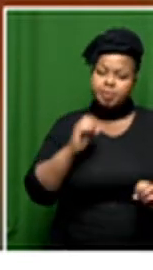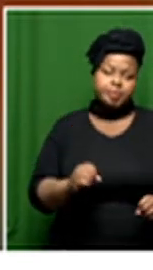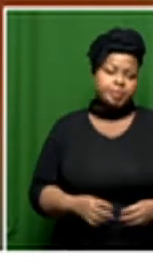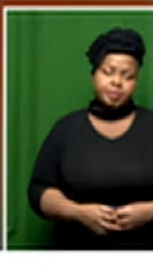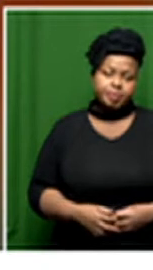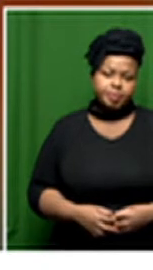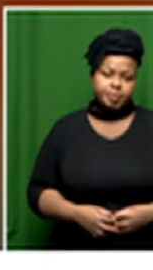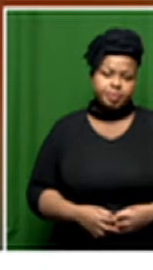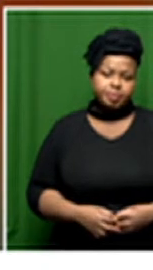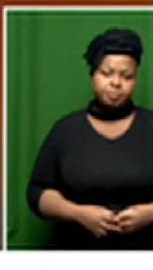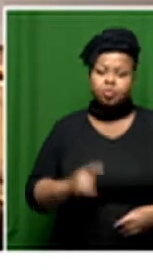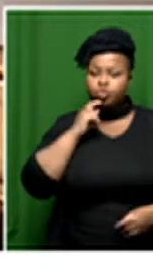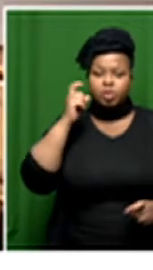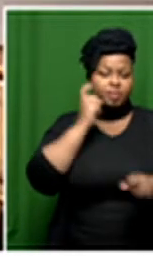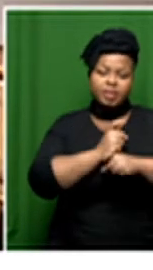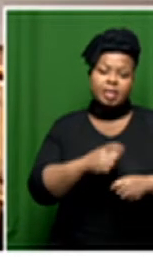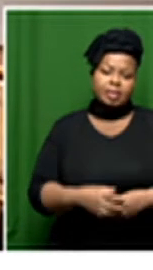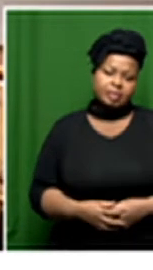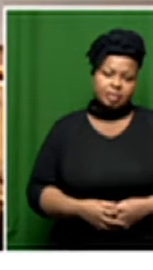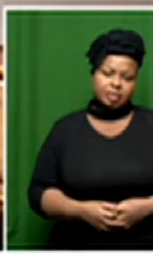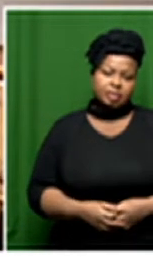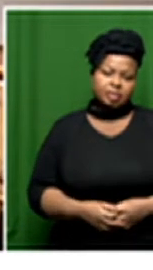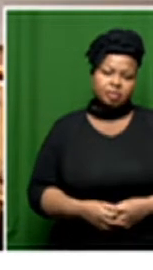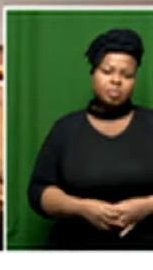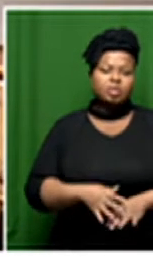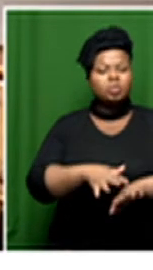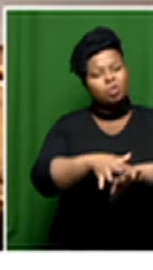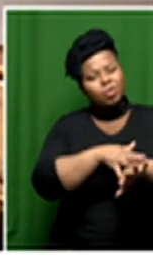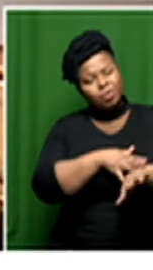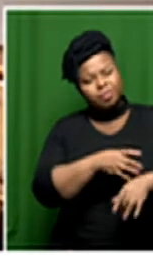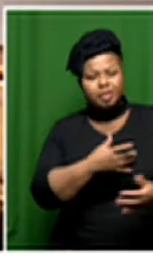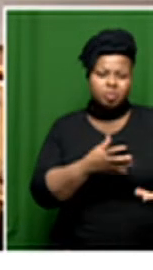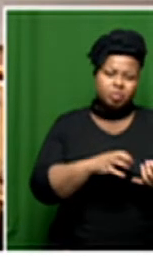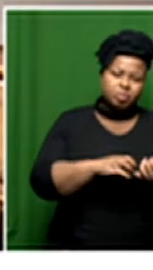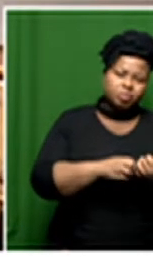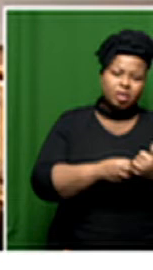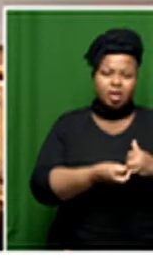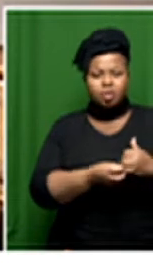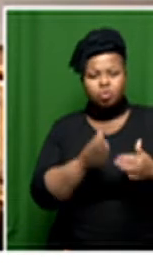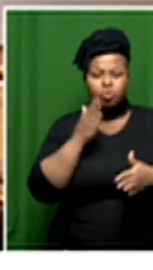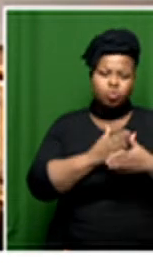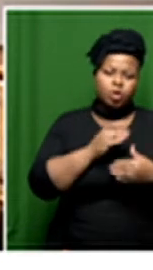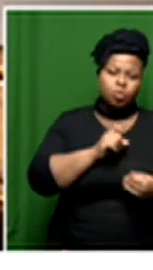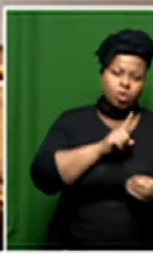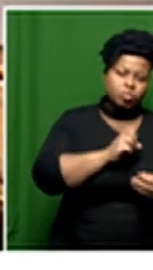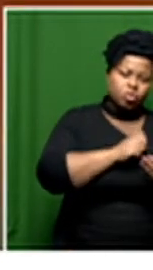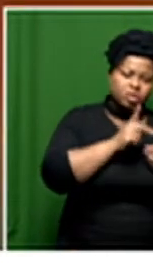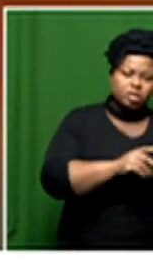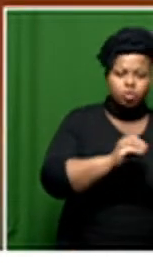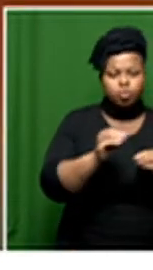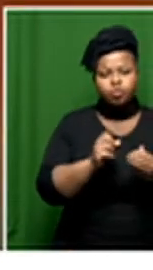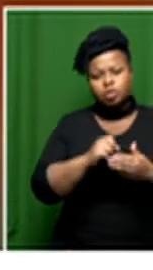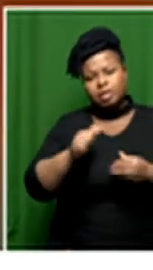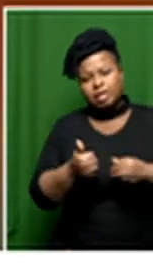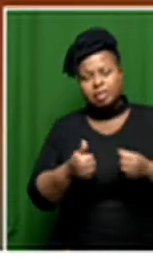it's a really tough industry, I guess, and it's a slow industry that you kind of have to, you work on one project and you move to the next, and